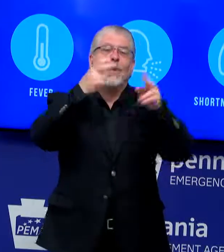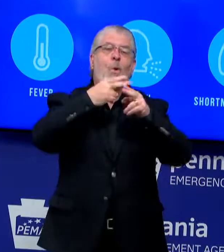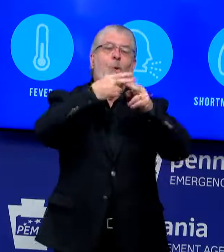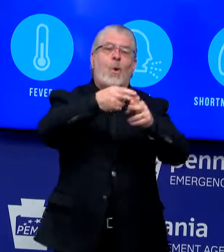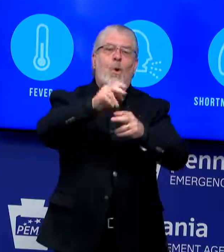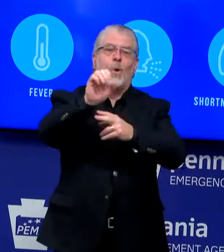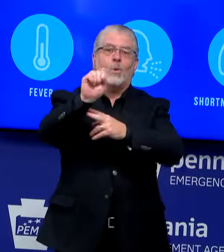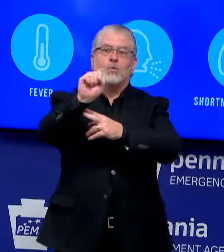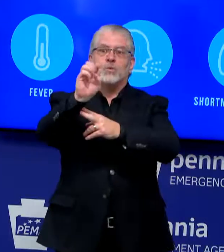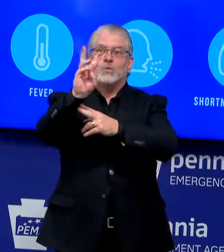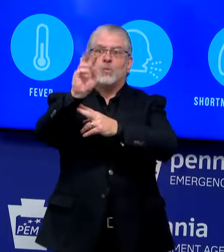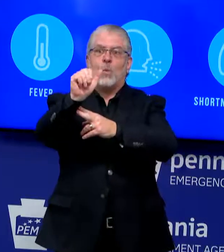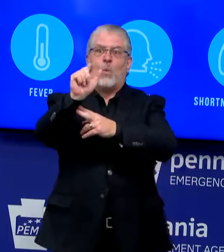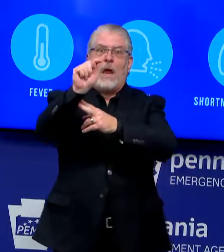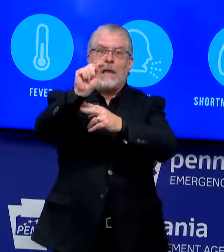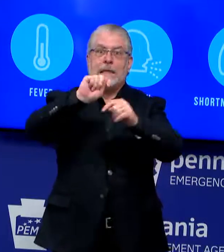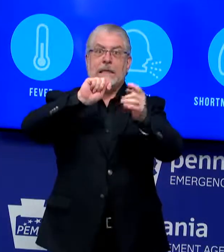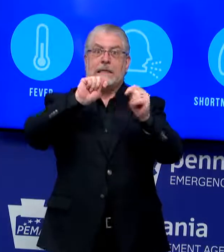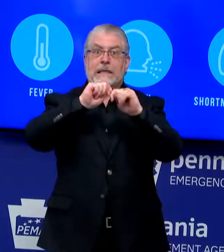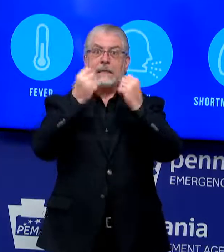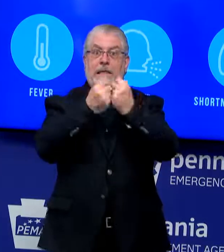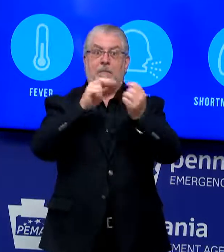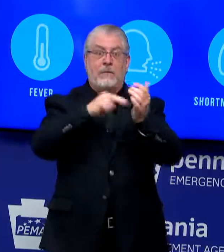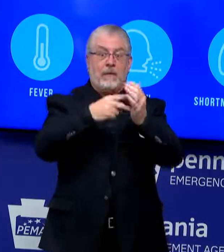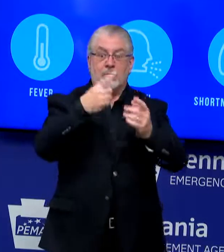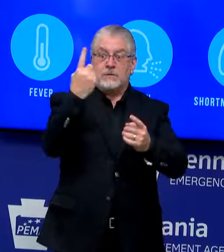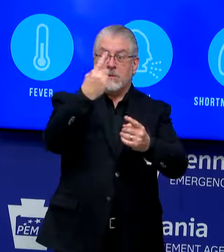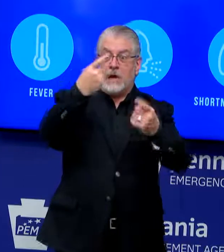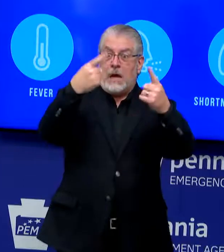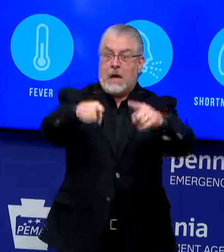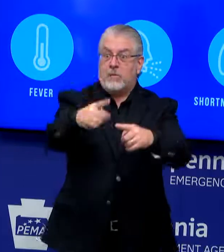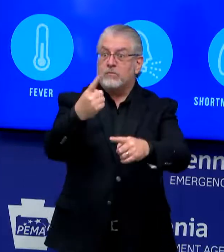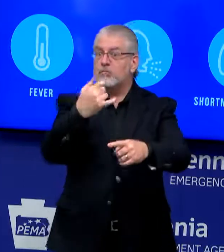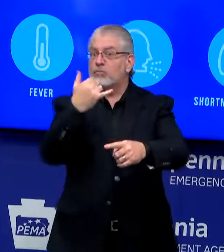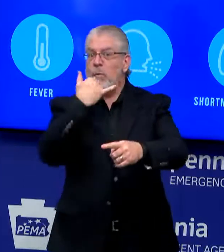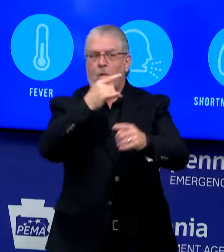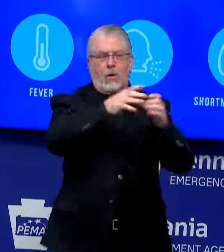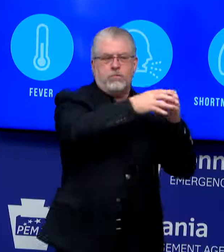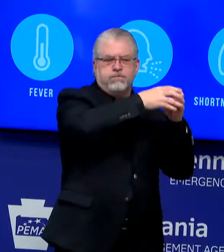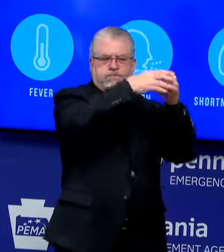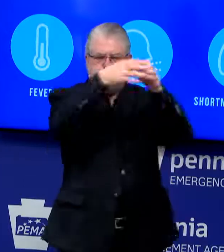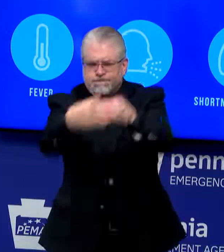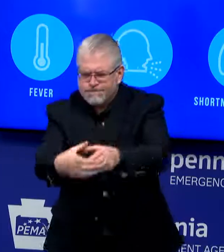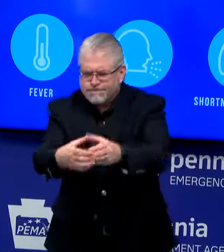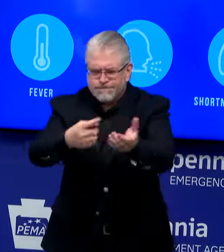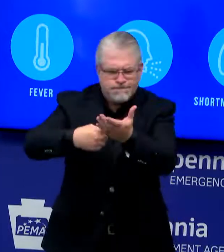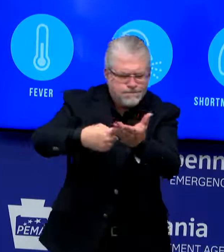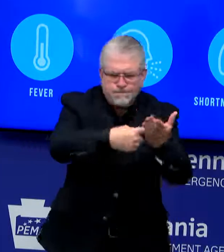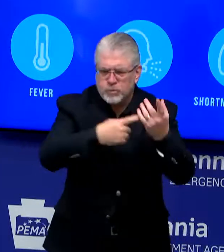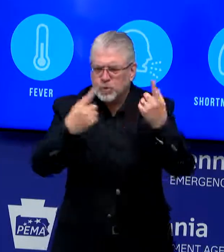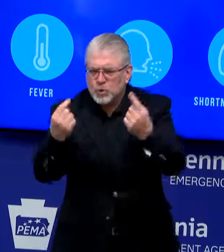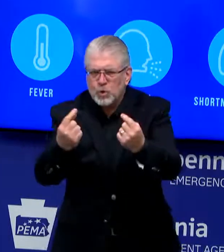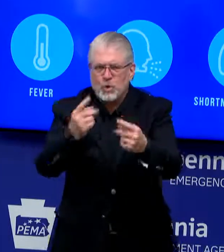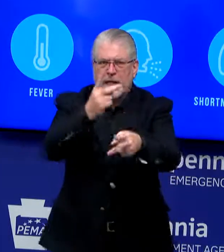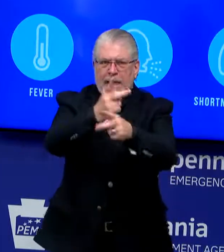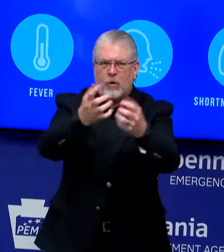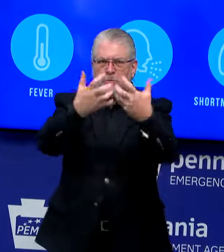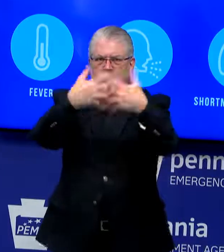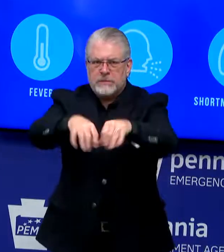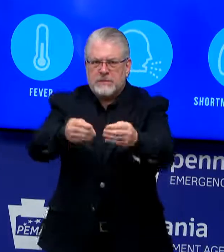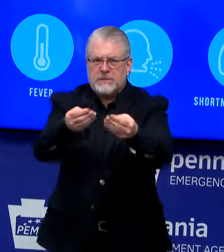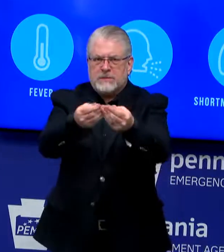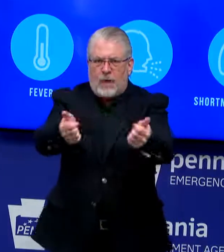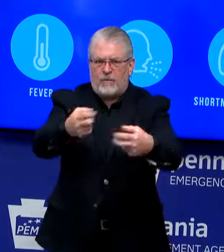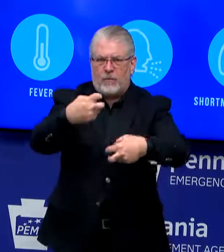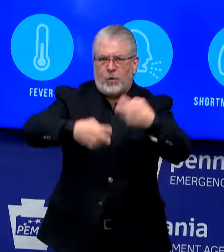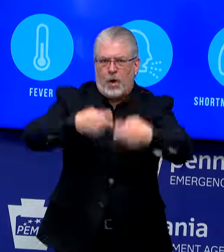infection control. And so we're going to do everything we can to protect the health and safety of nursing home staff and nursing